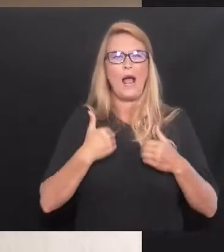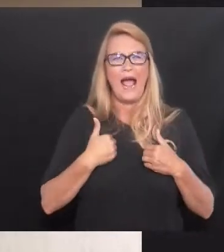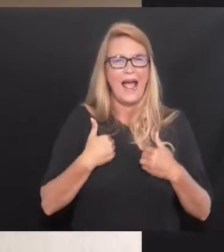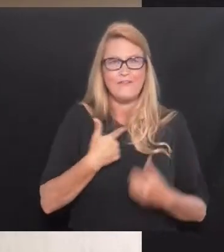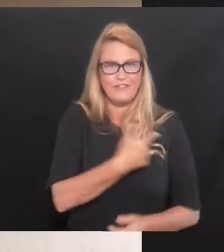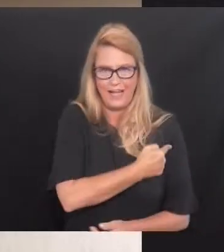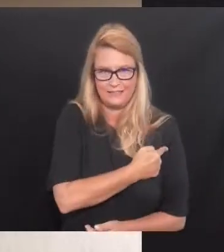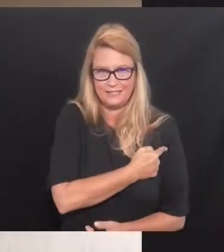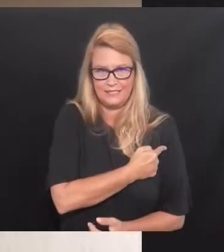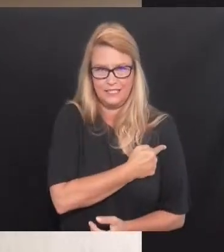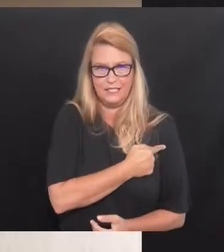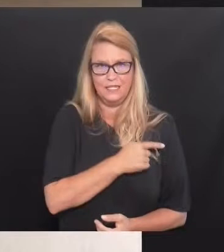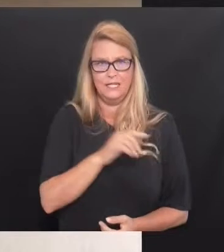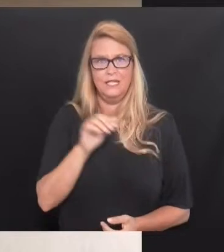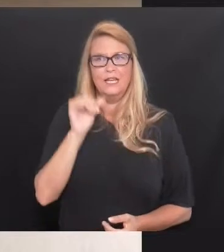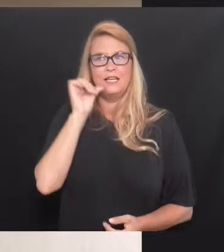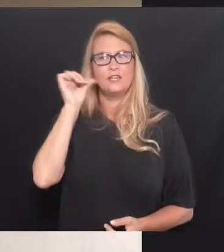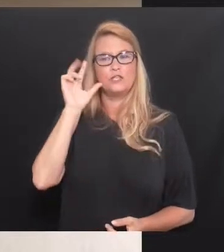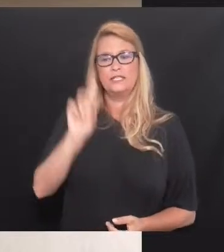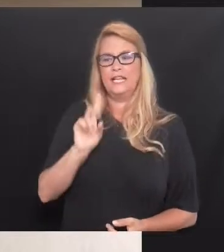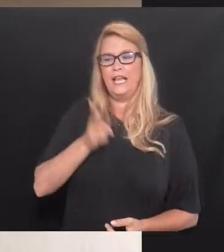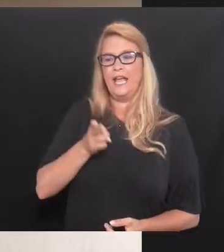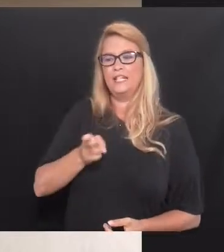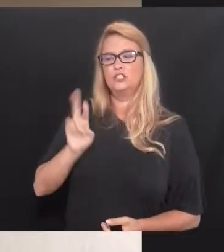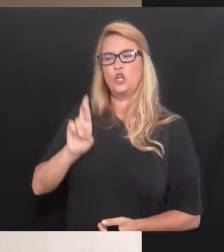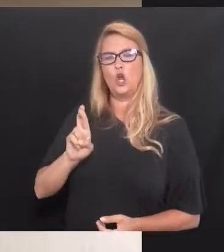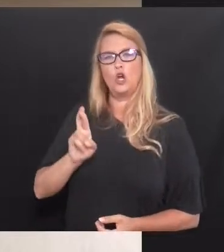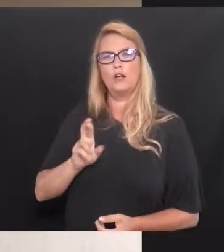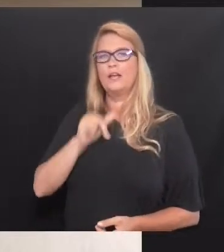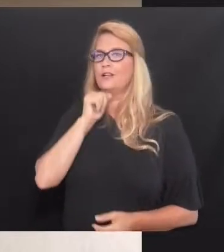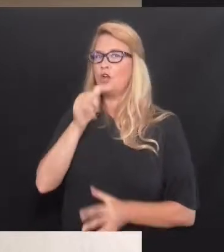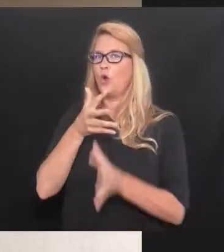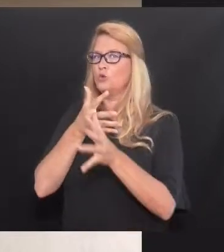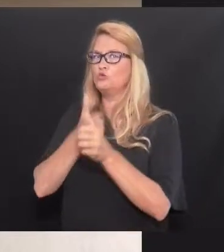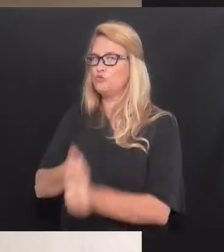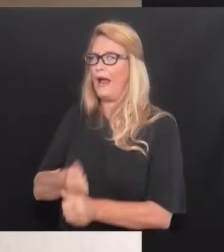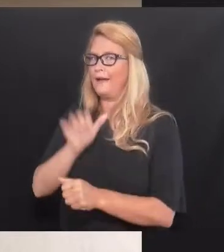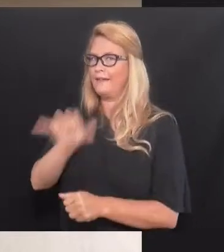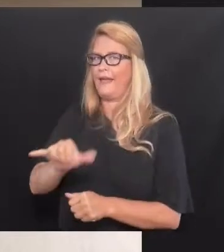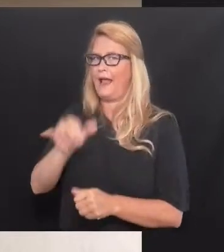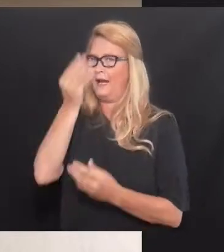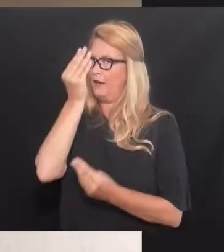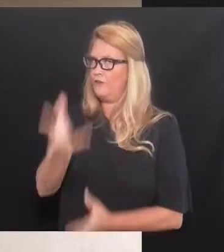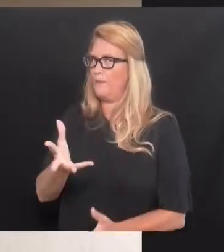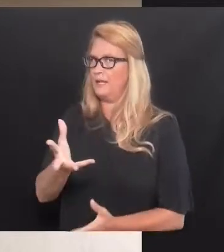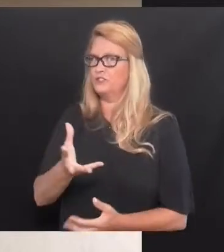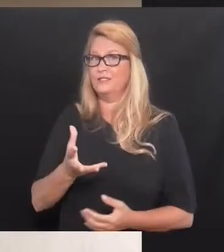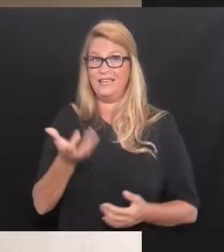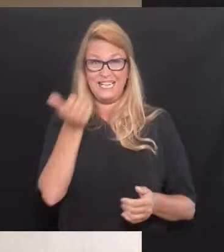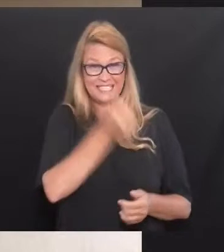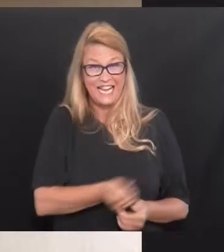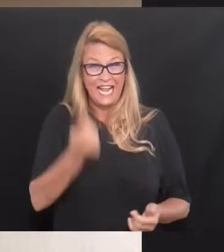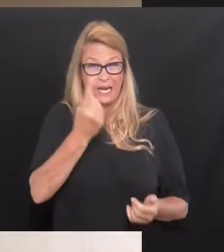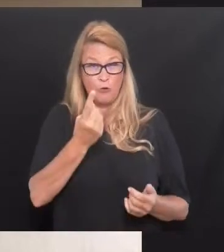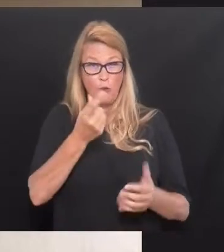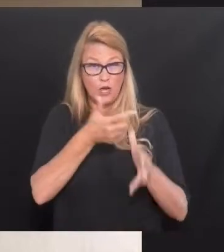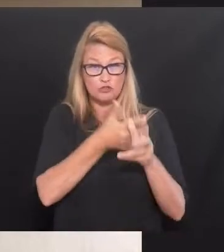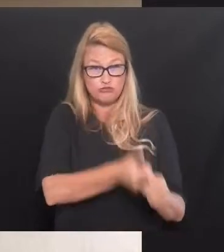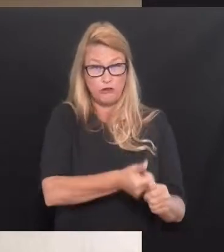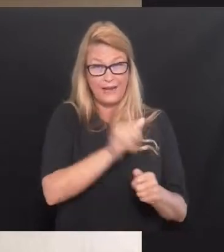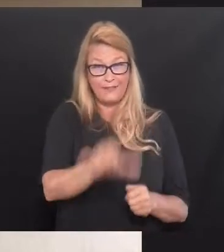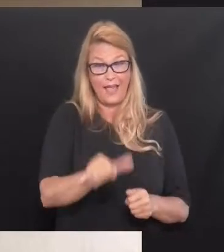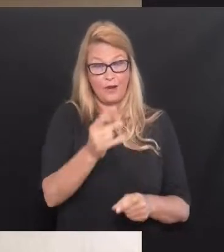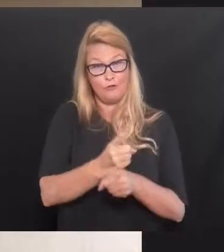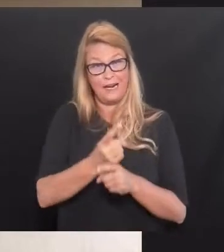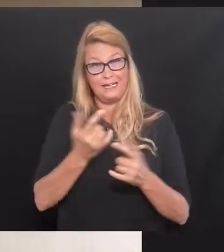asking you because yesterday the DHHR told us that they do not track this information. So does anyone in the state track it? Right